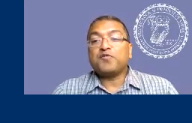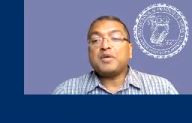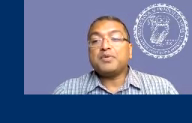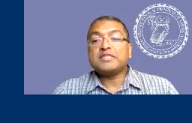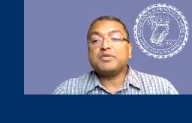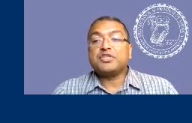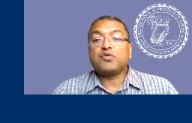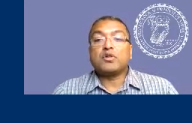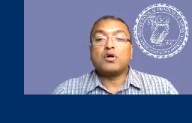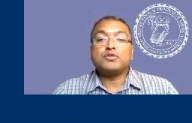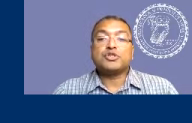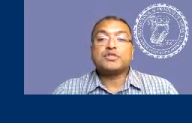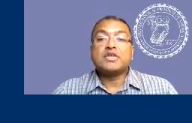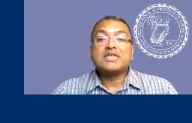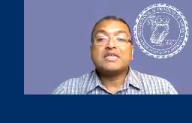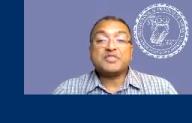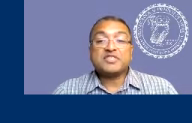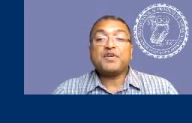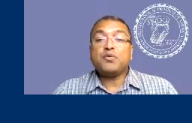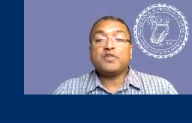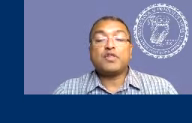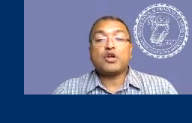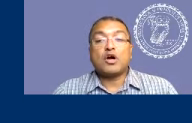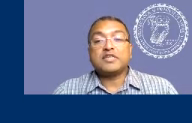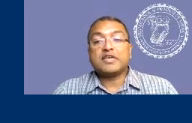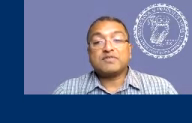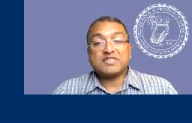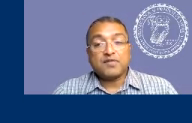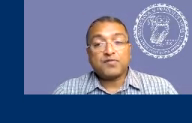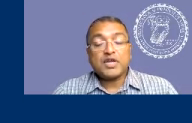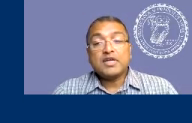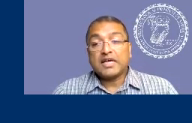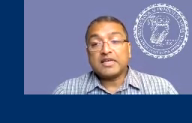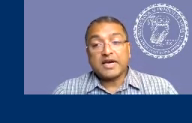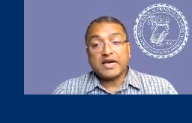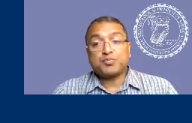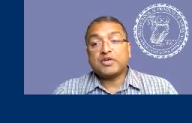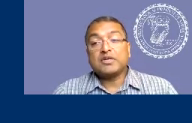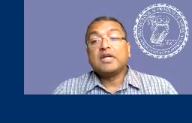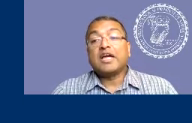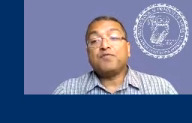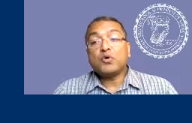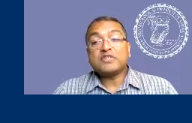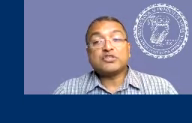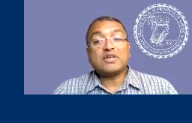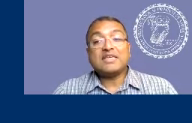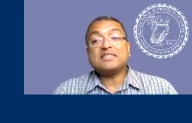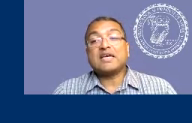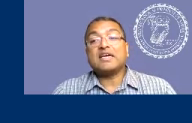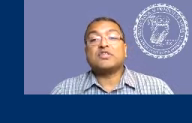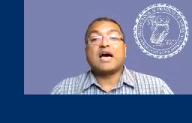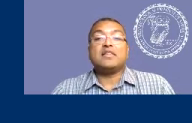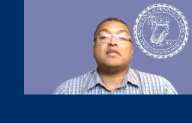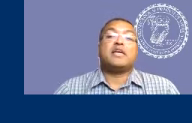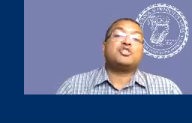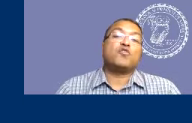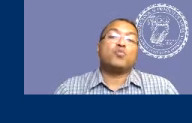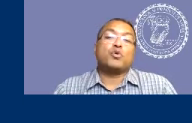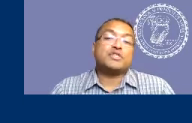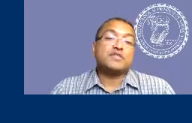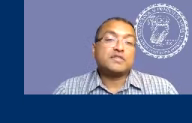the movement of peoples and material cultures specifically within the context of slavery and diaspora and focuses on key sites on the